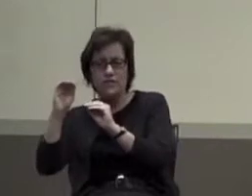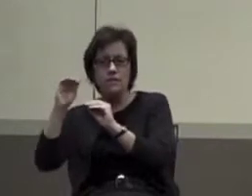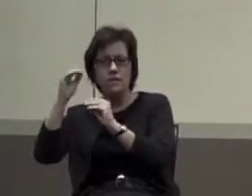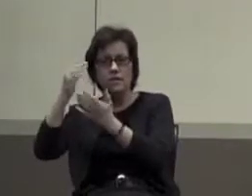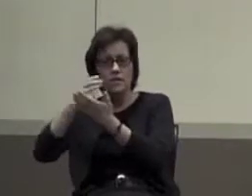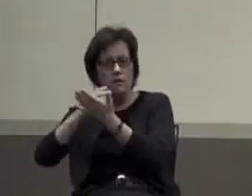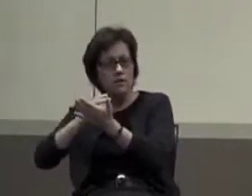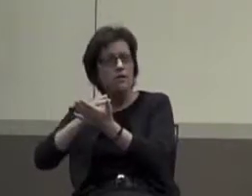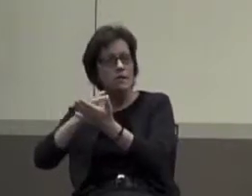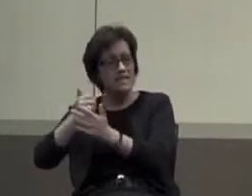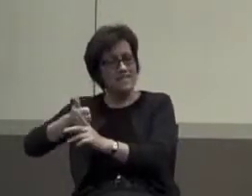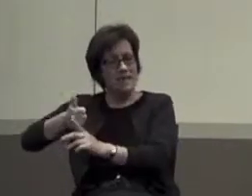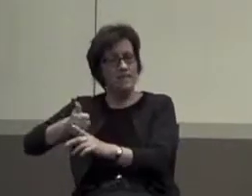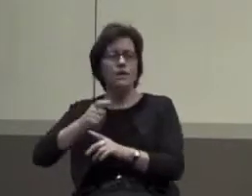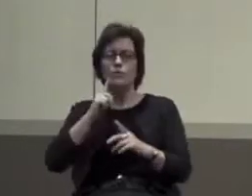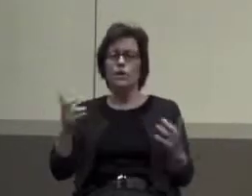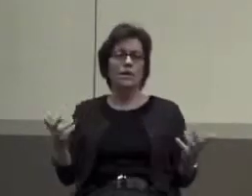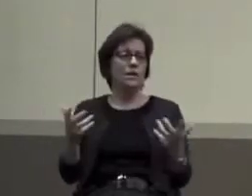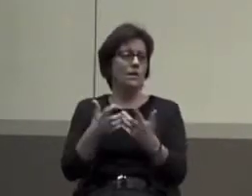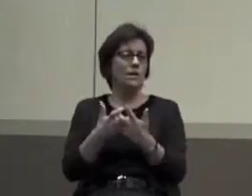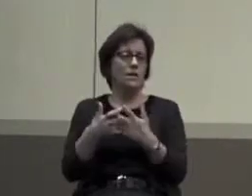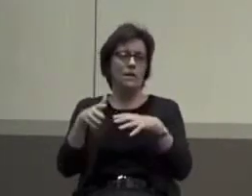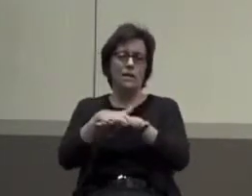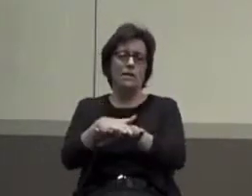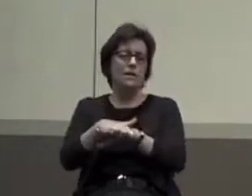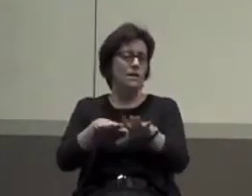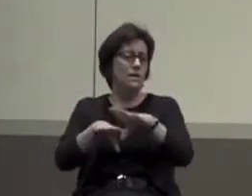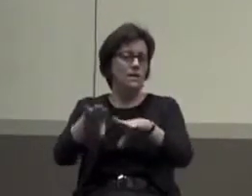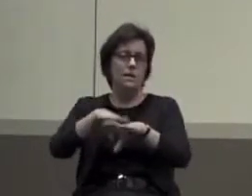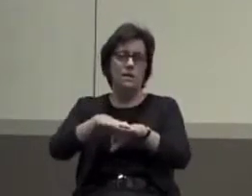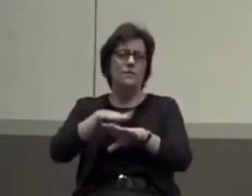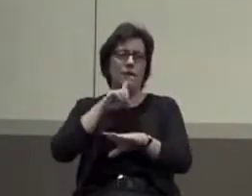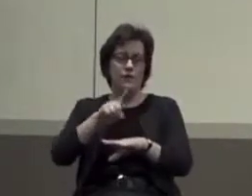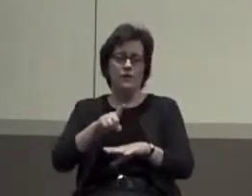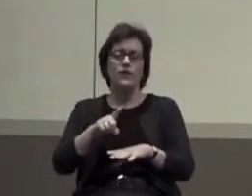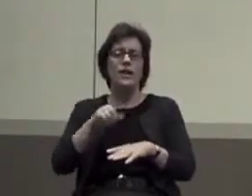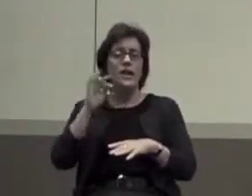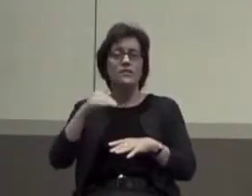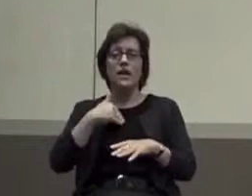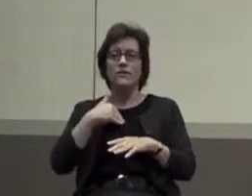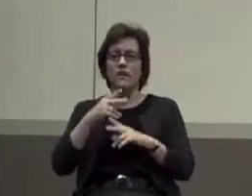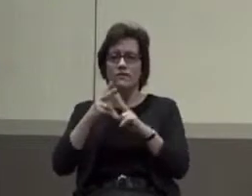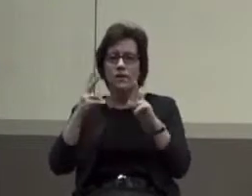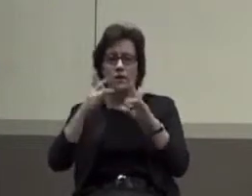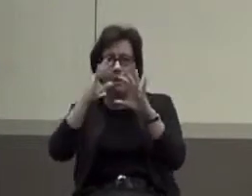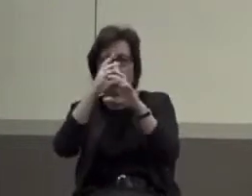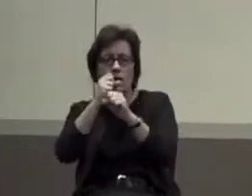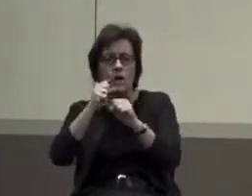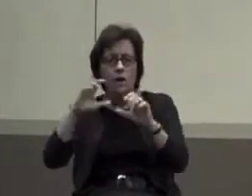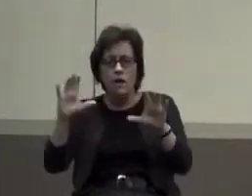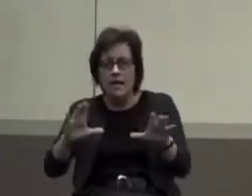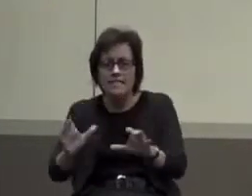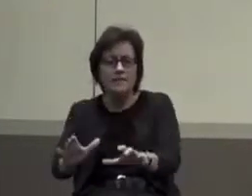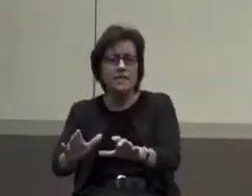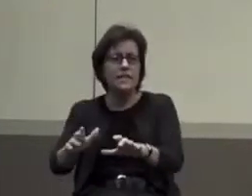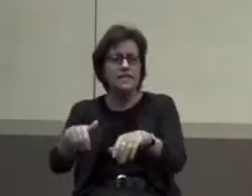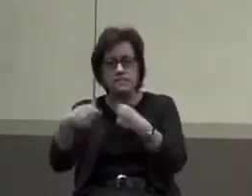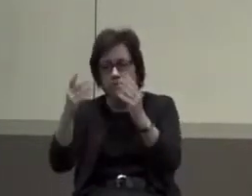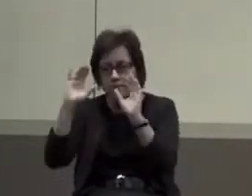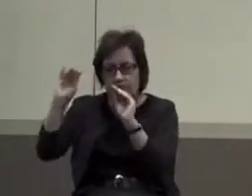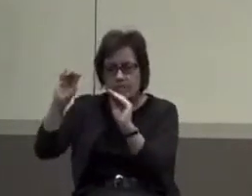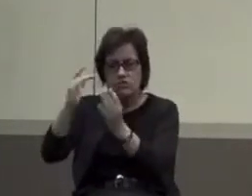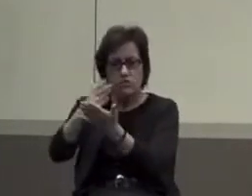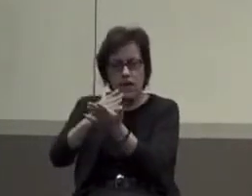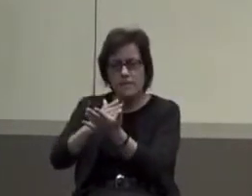are very much intertwined, so that if I have very engaging activities and